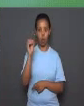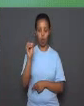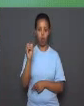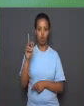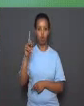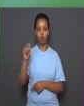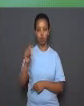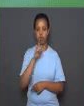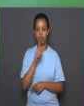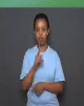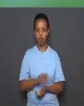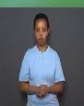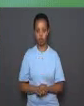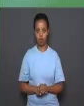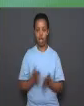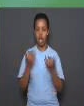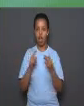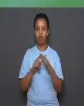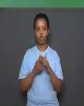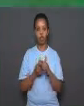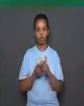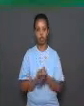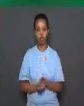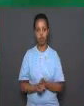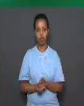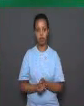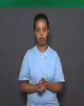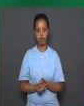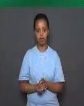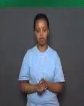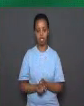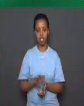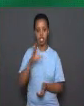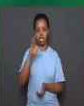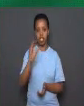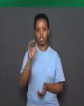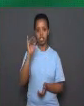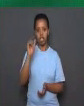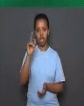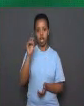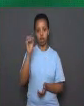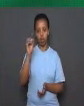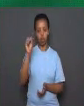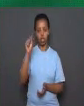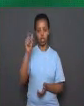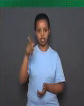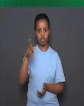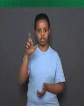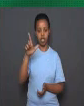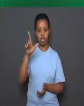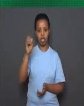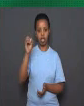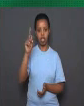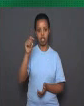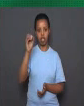microtubules. Let us begin. The cytoskeleton is present in